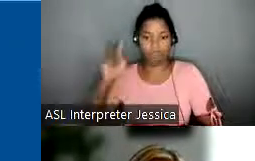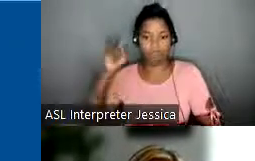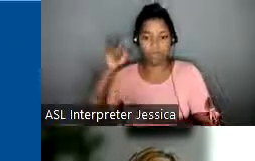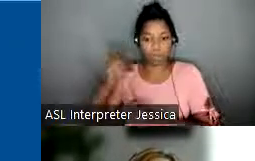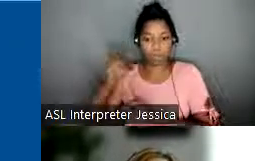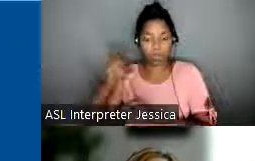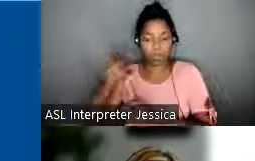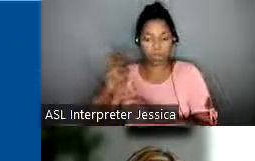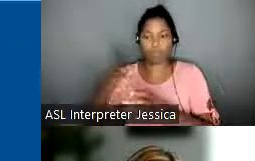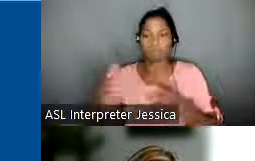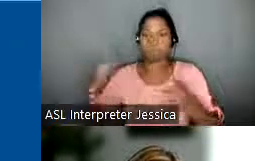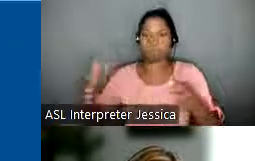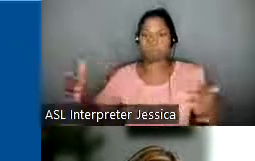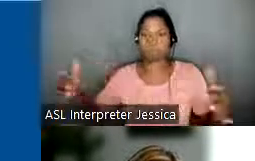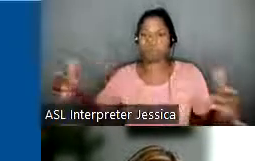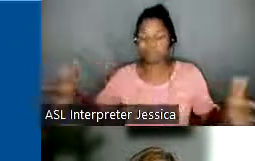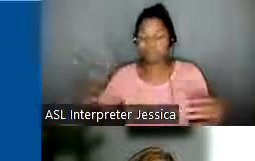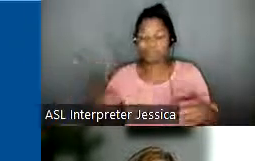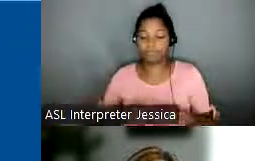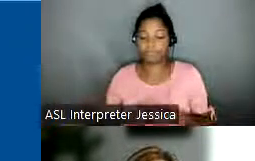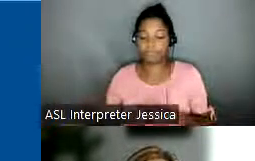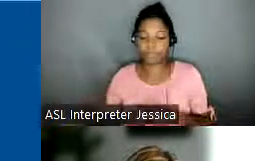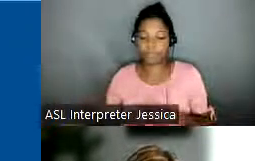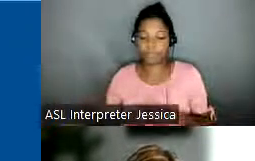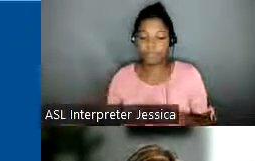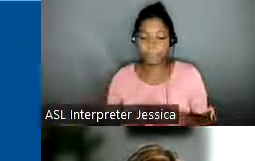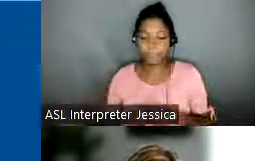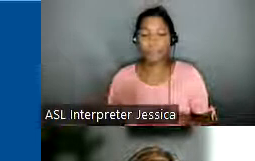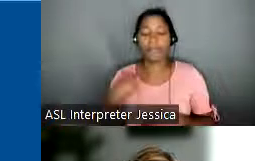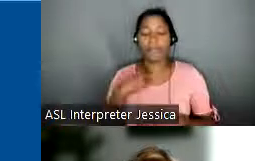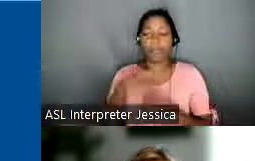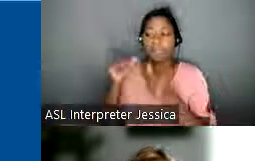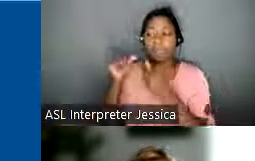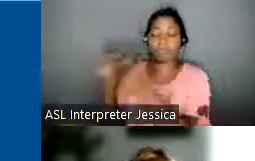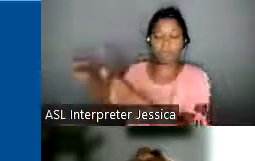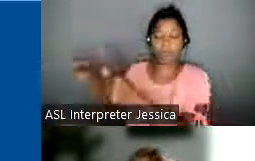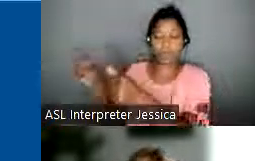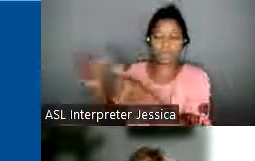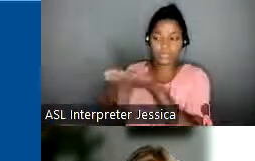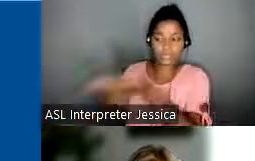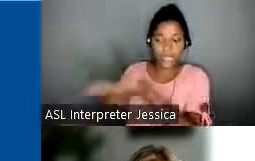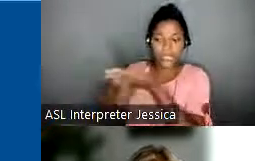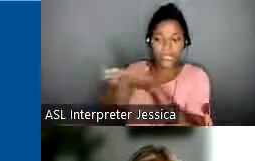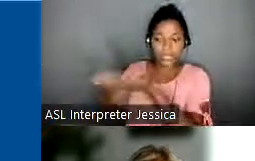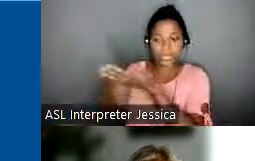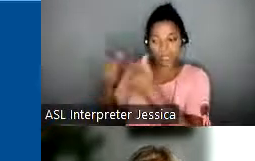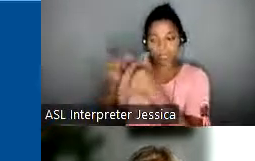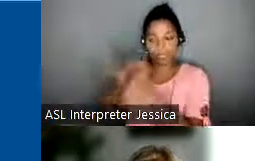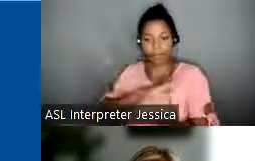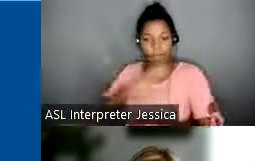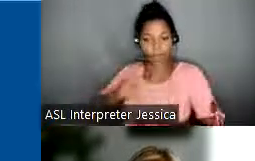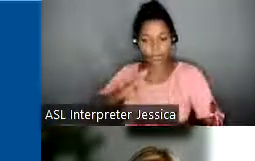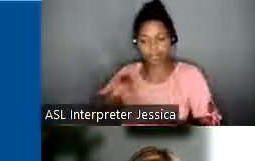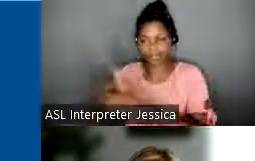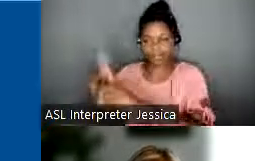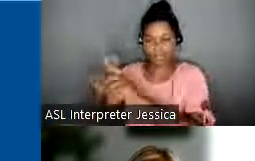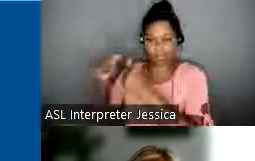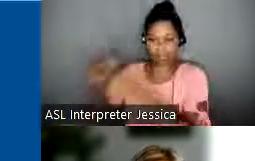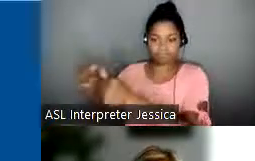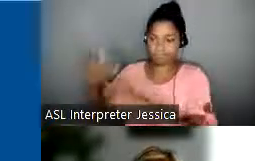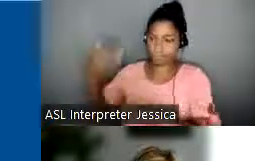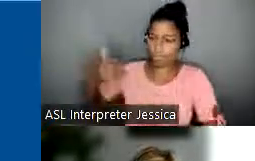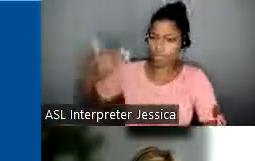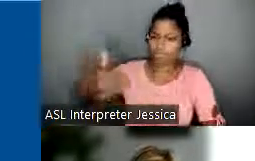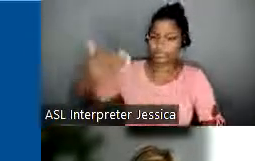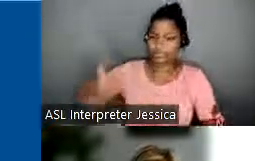We post resources and discussion threads regularly, and what's great is seeing champions post back. Whether it's something